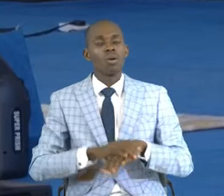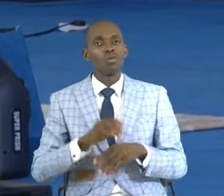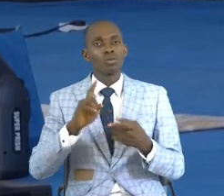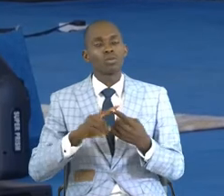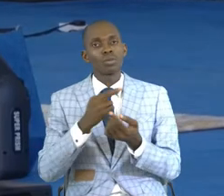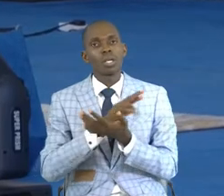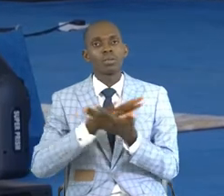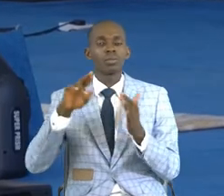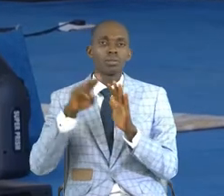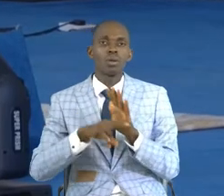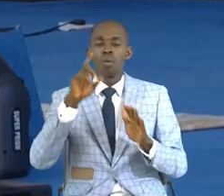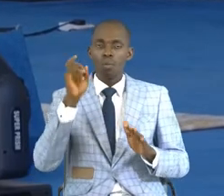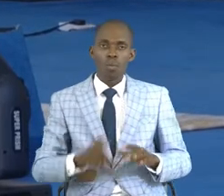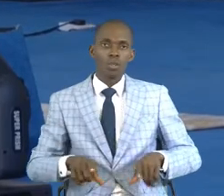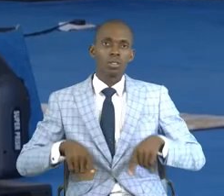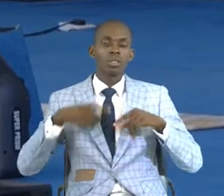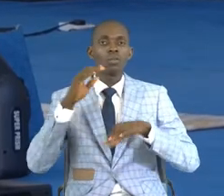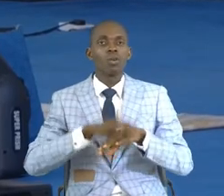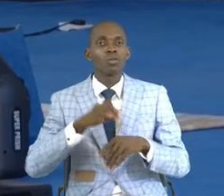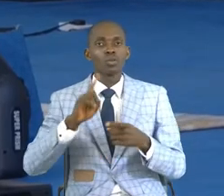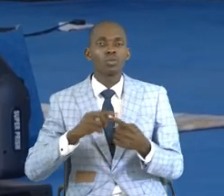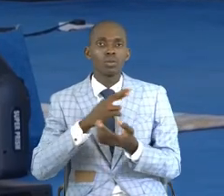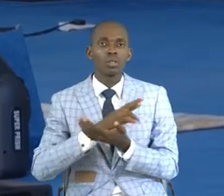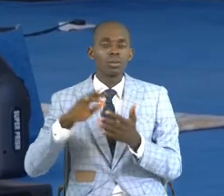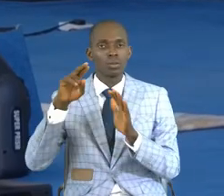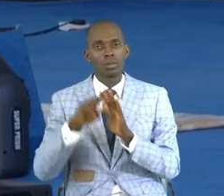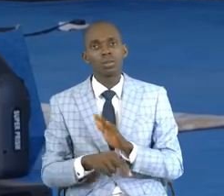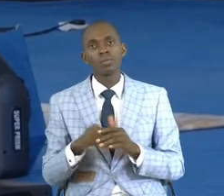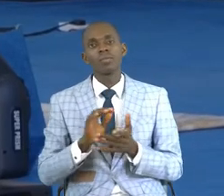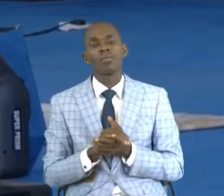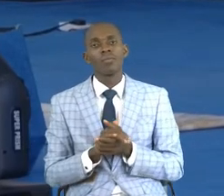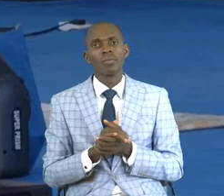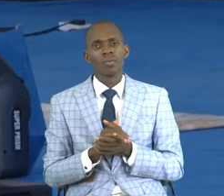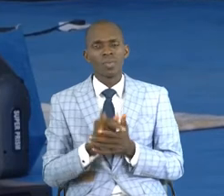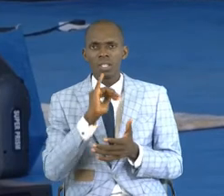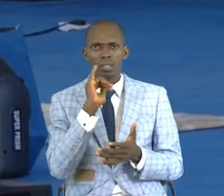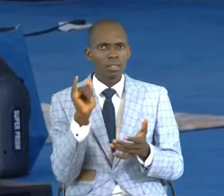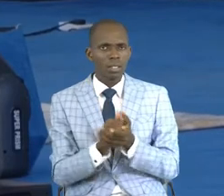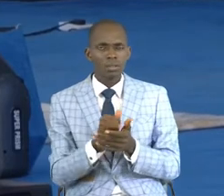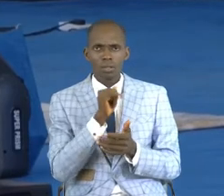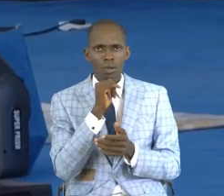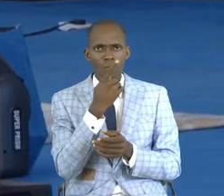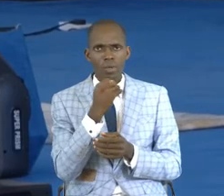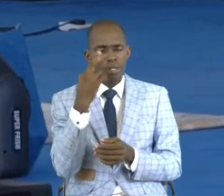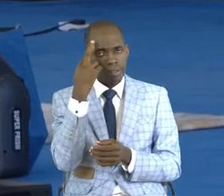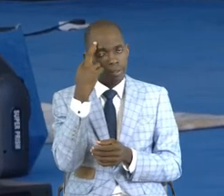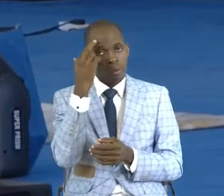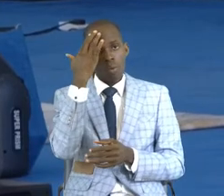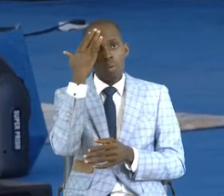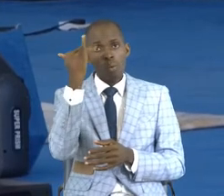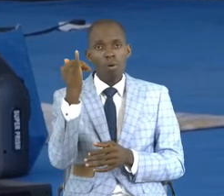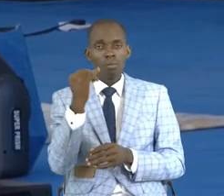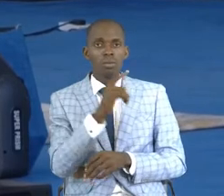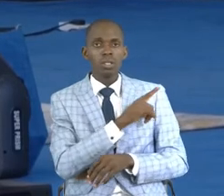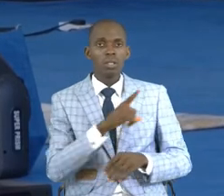Should live unto righteousness. Isn't that the reason why the Lord has given